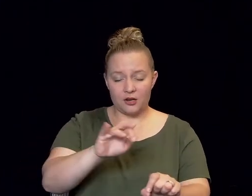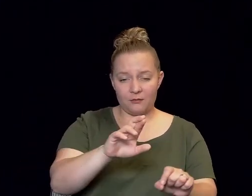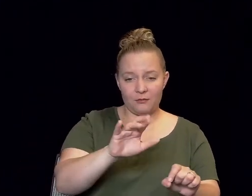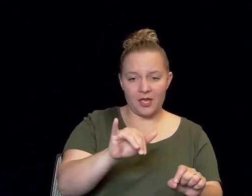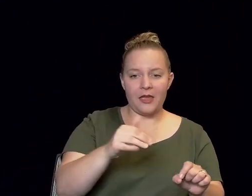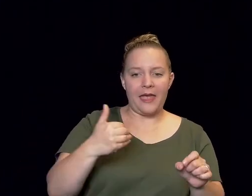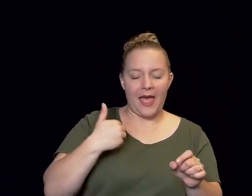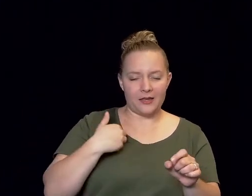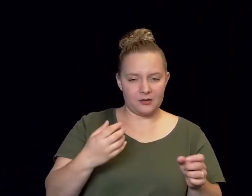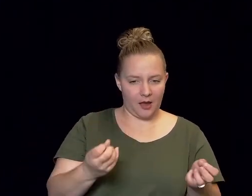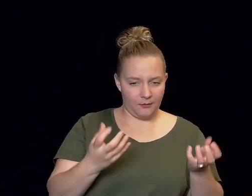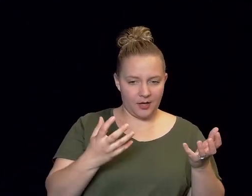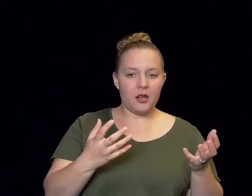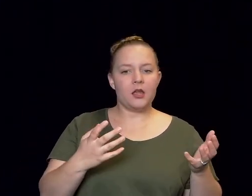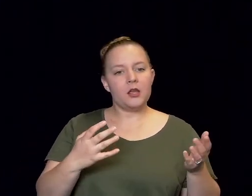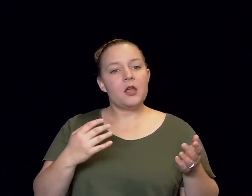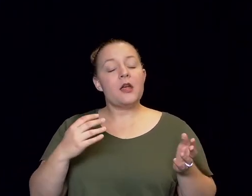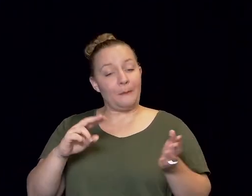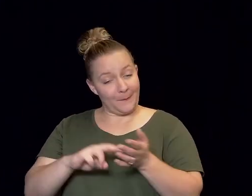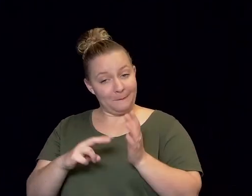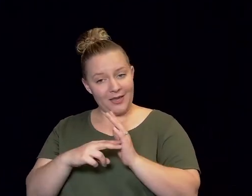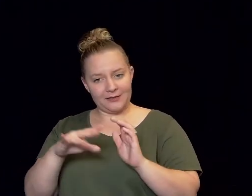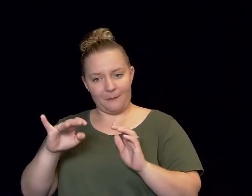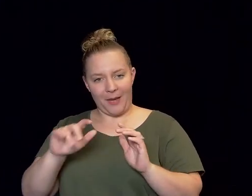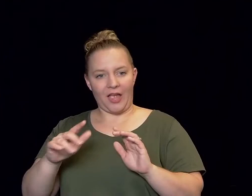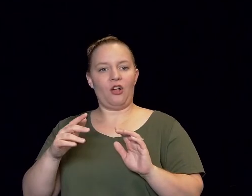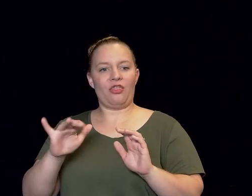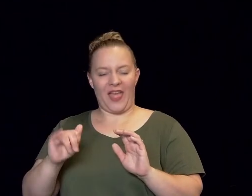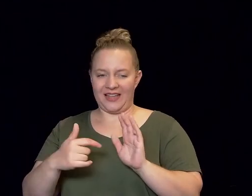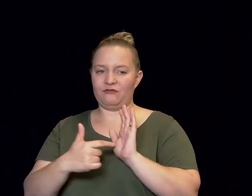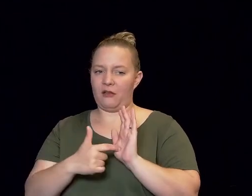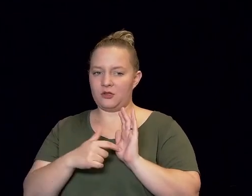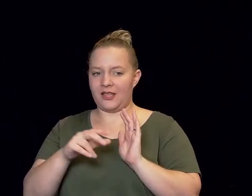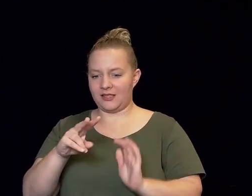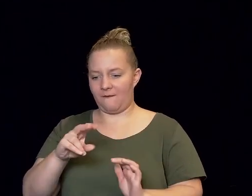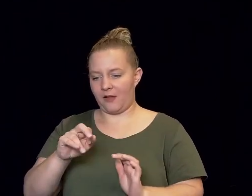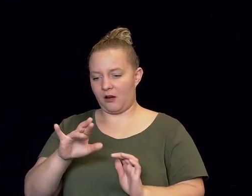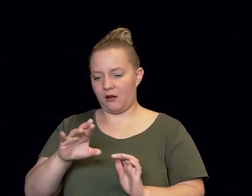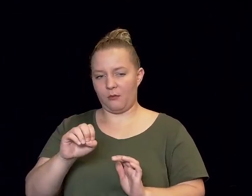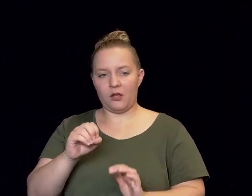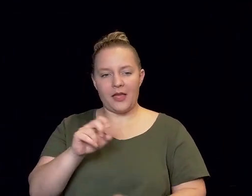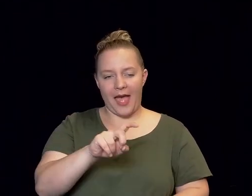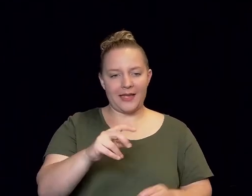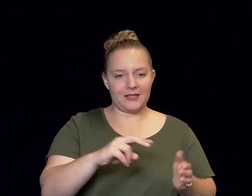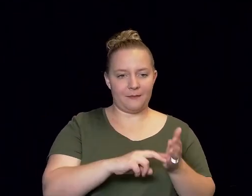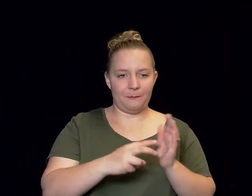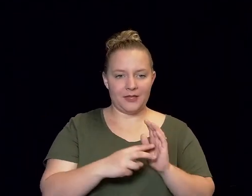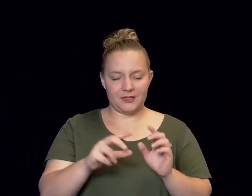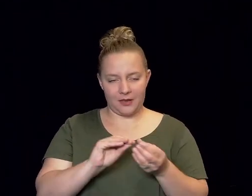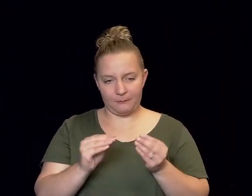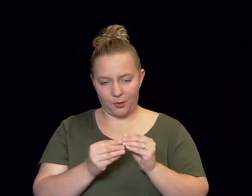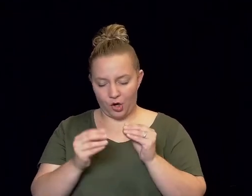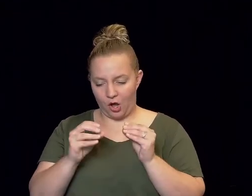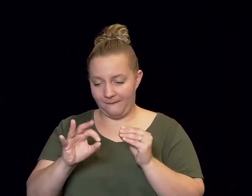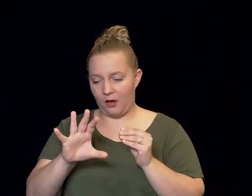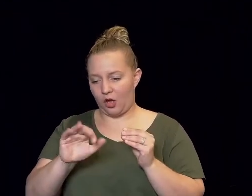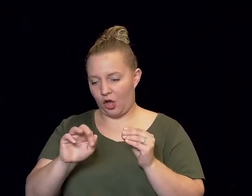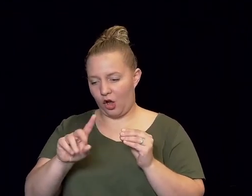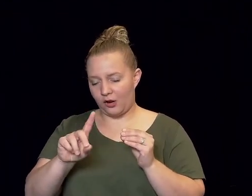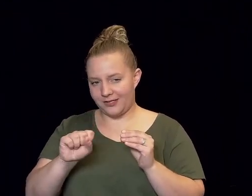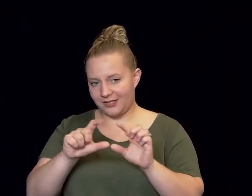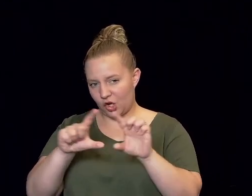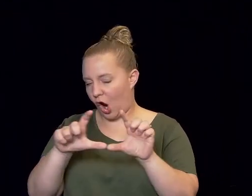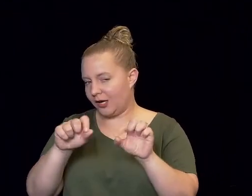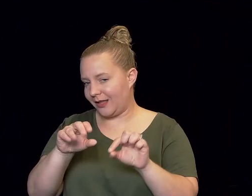me. Number of cards Michael has. because that's